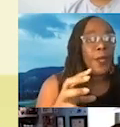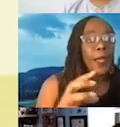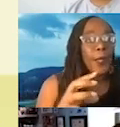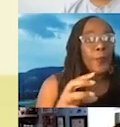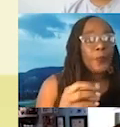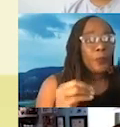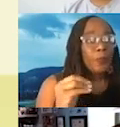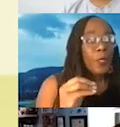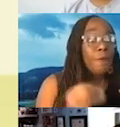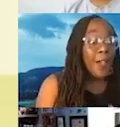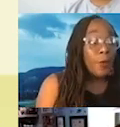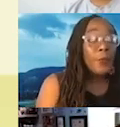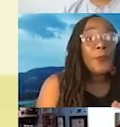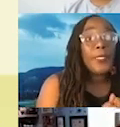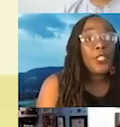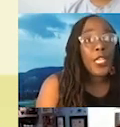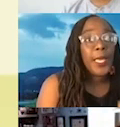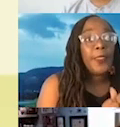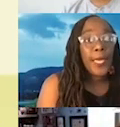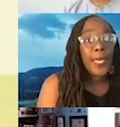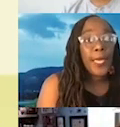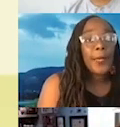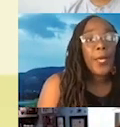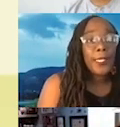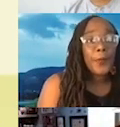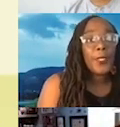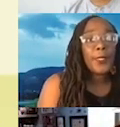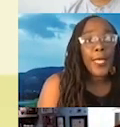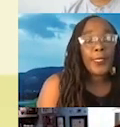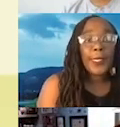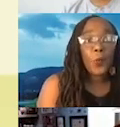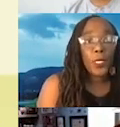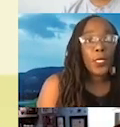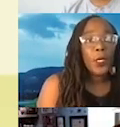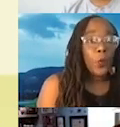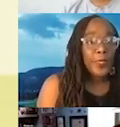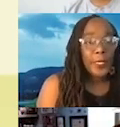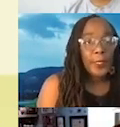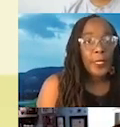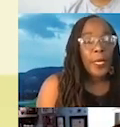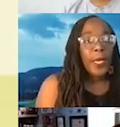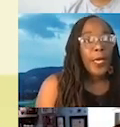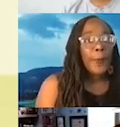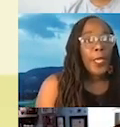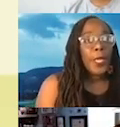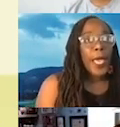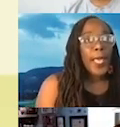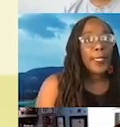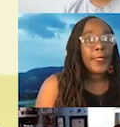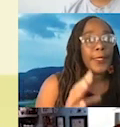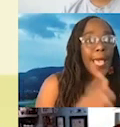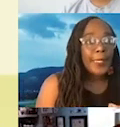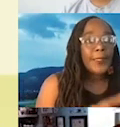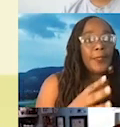then found people to share their design experience and their design work with us.